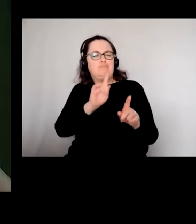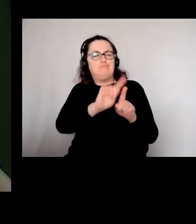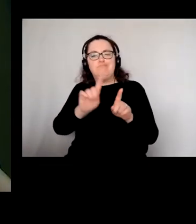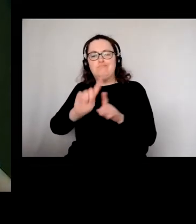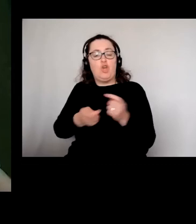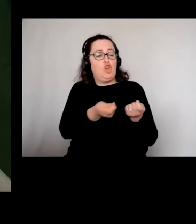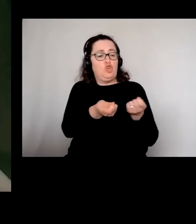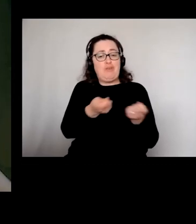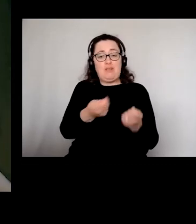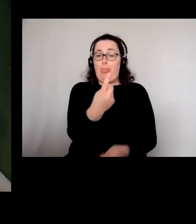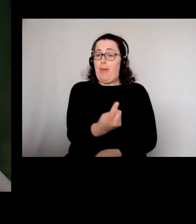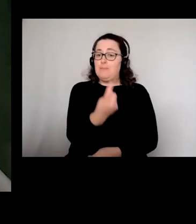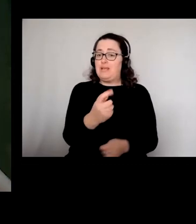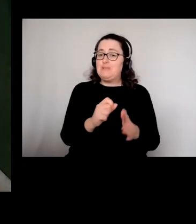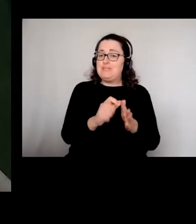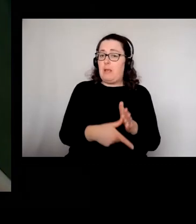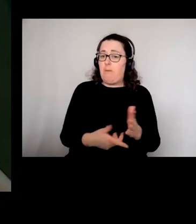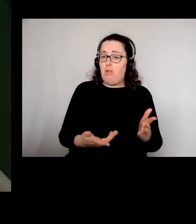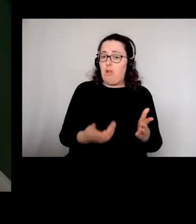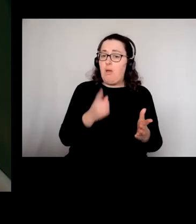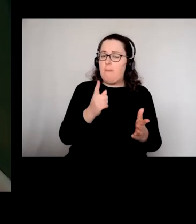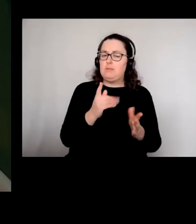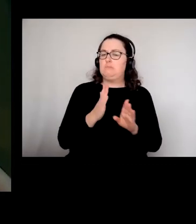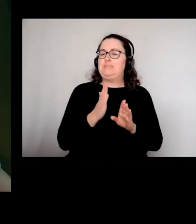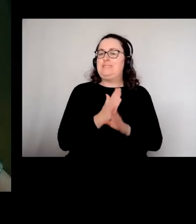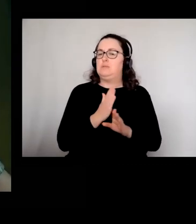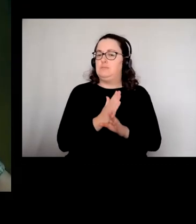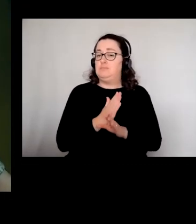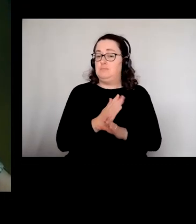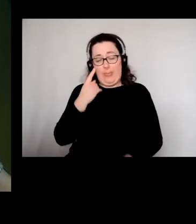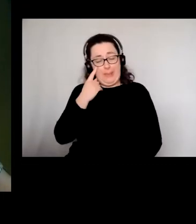that that are disabled people themselves, but they probably still hide